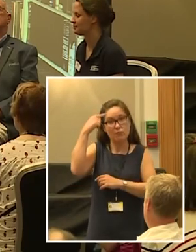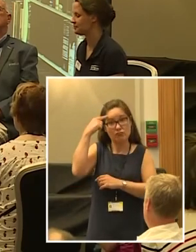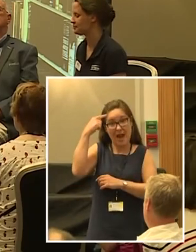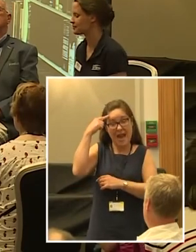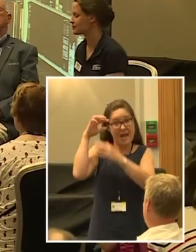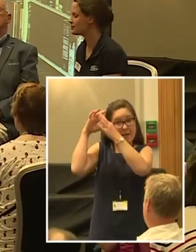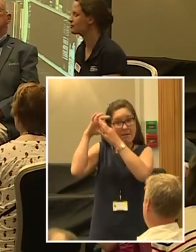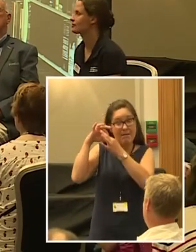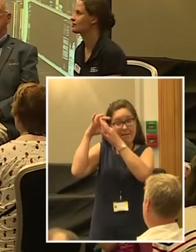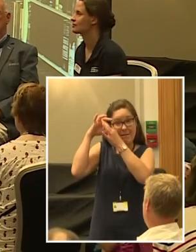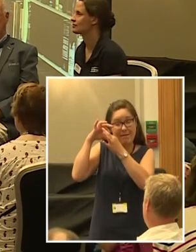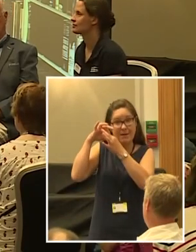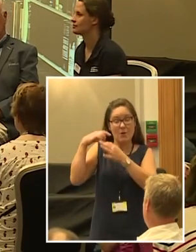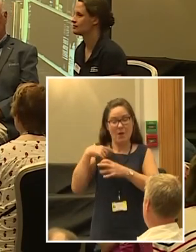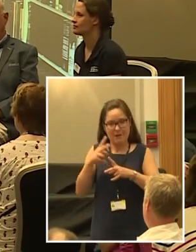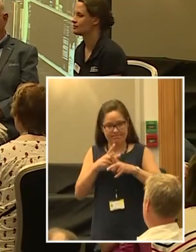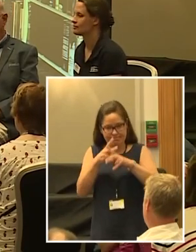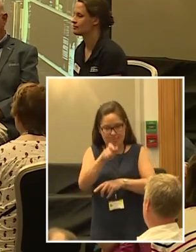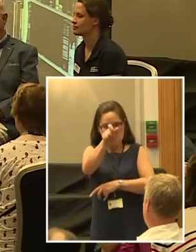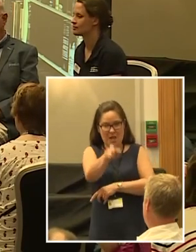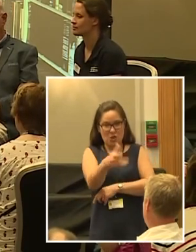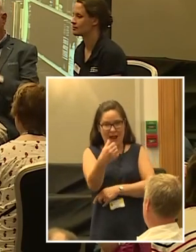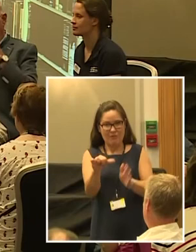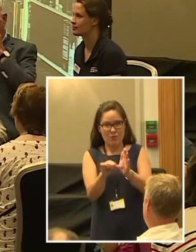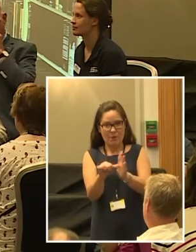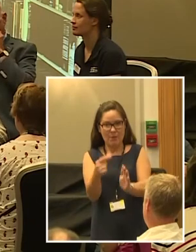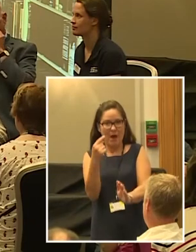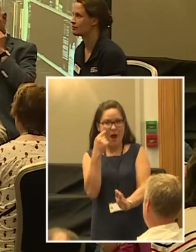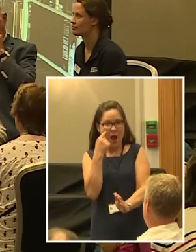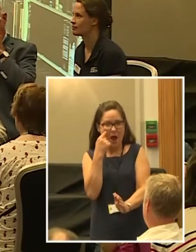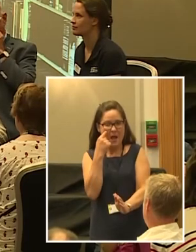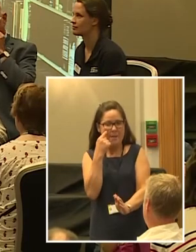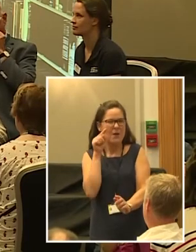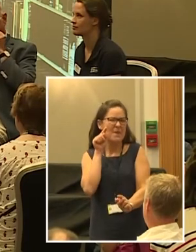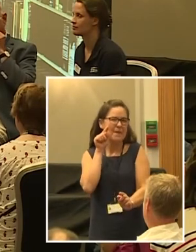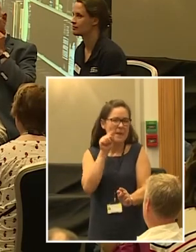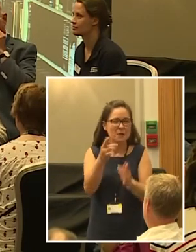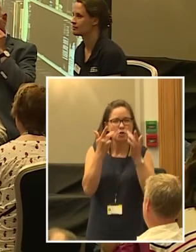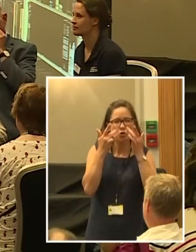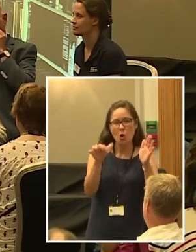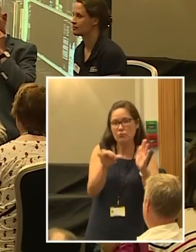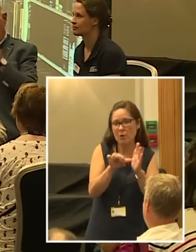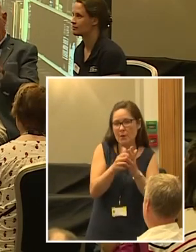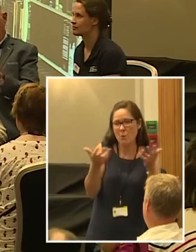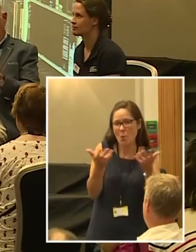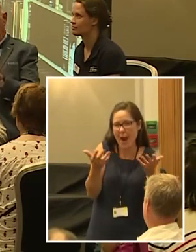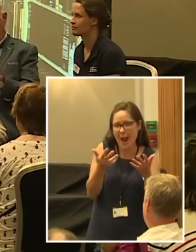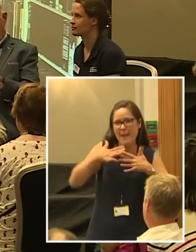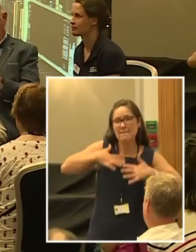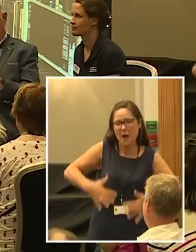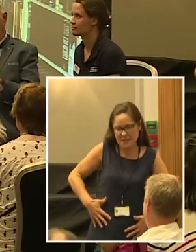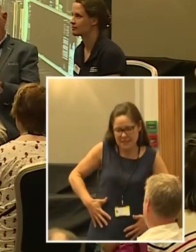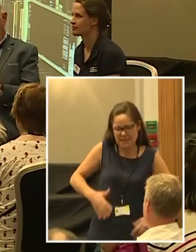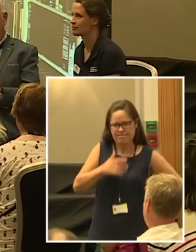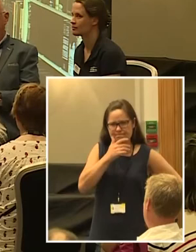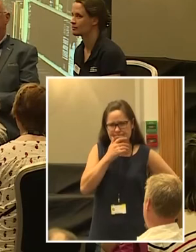did was look after patients who had something wrong with their eyes, which reflected something that was wrong with their body. So the treatment of